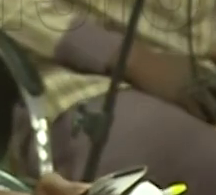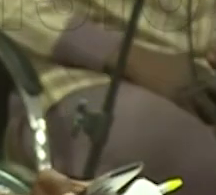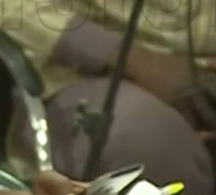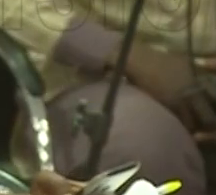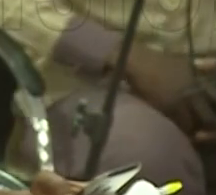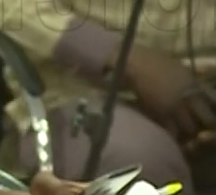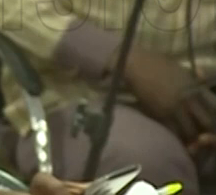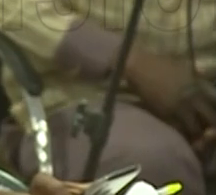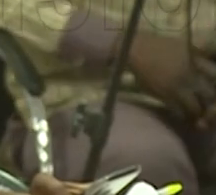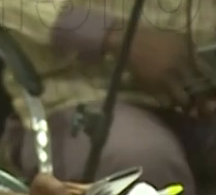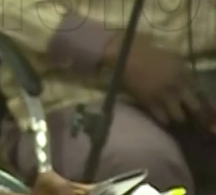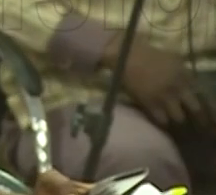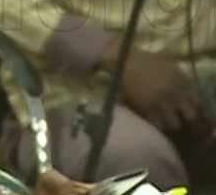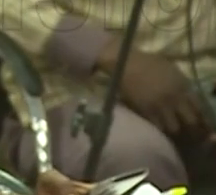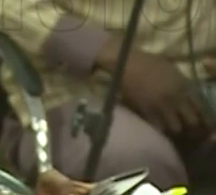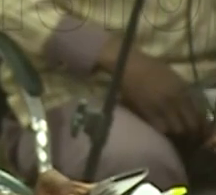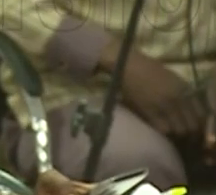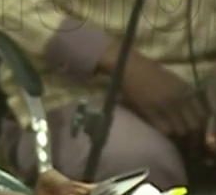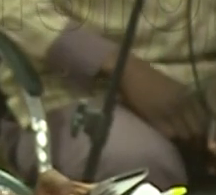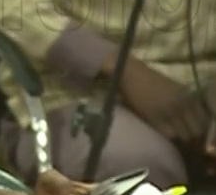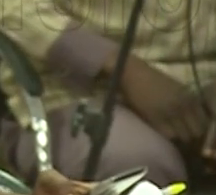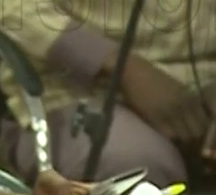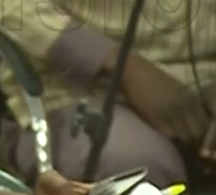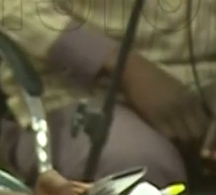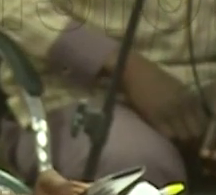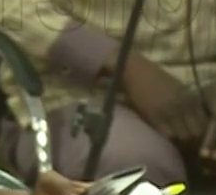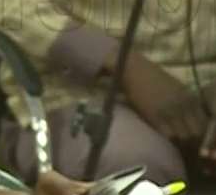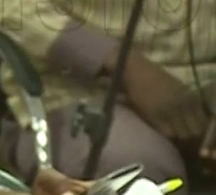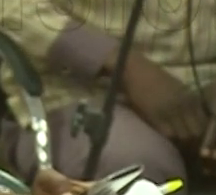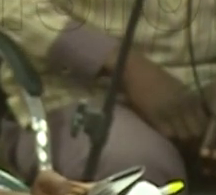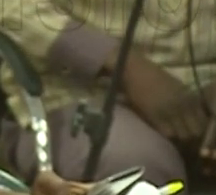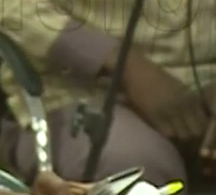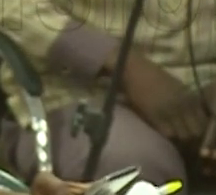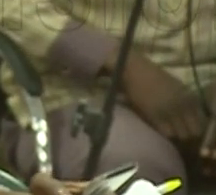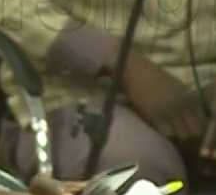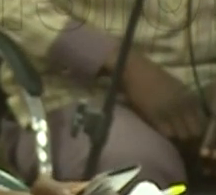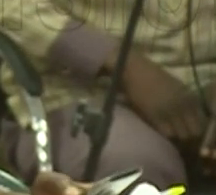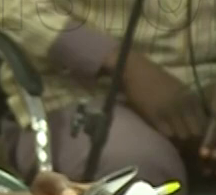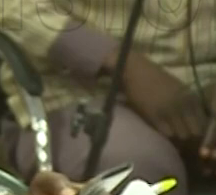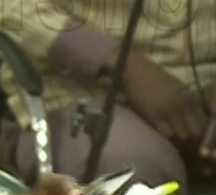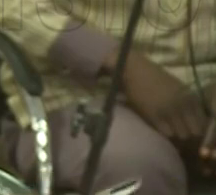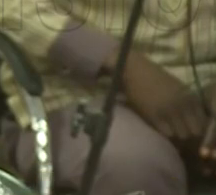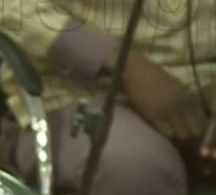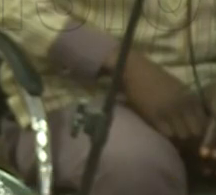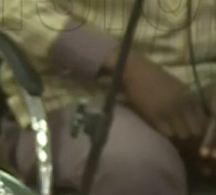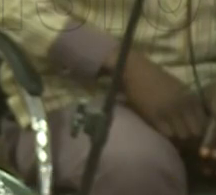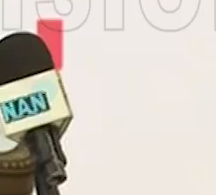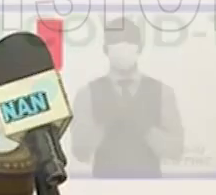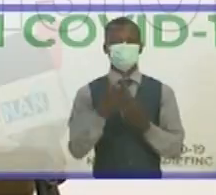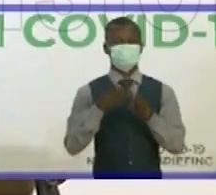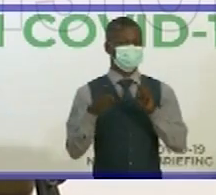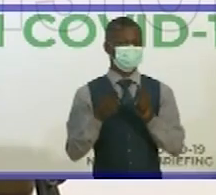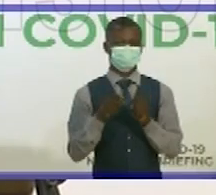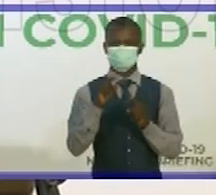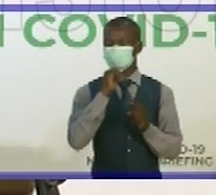that. You know, so we keep working with them to improve that patient evacuation process. But mostly it's not the NCDC